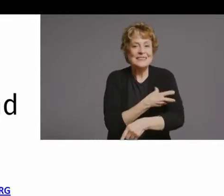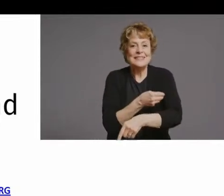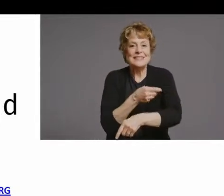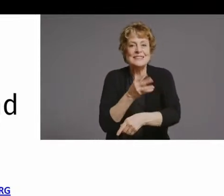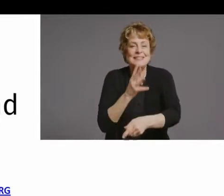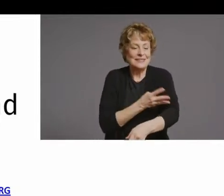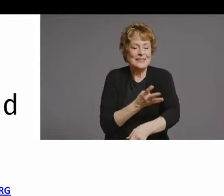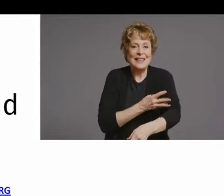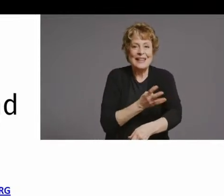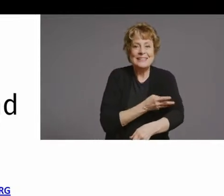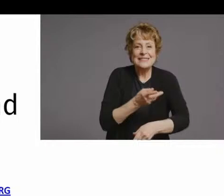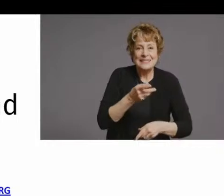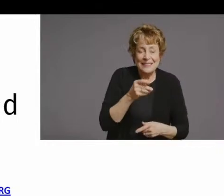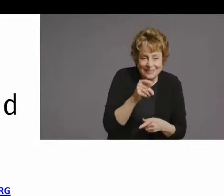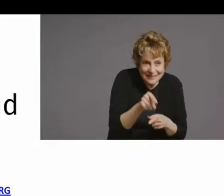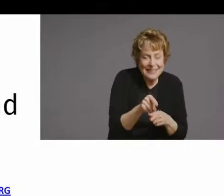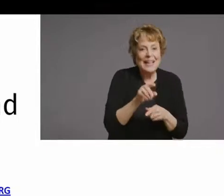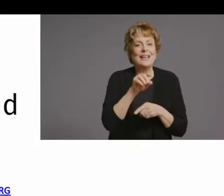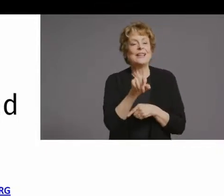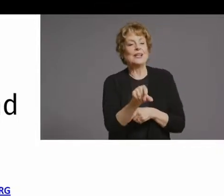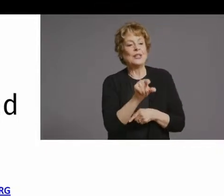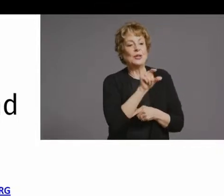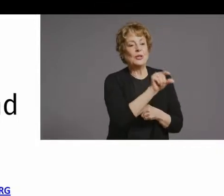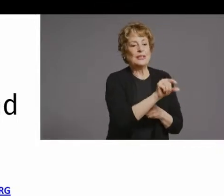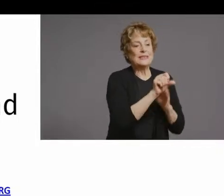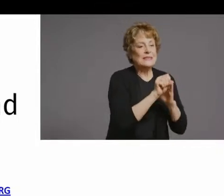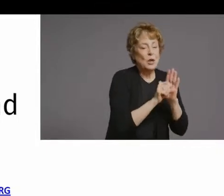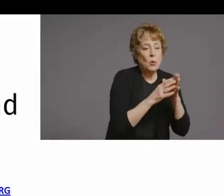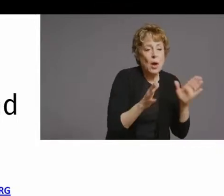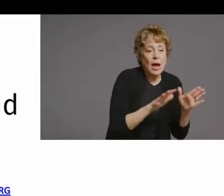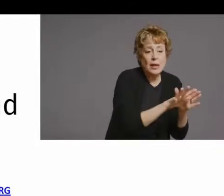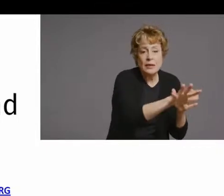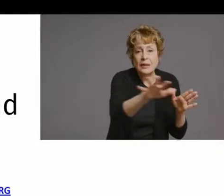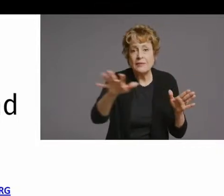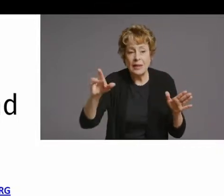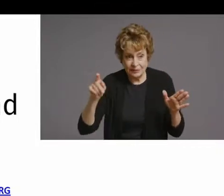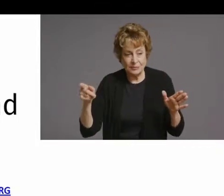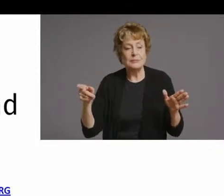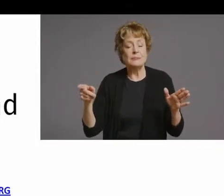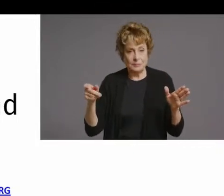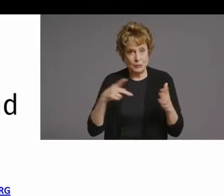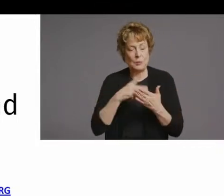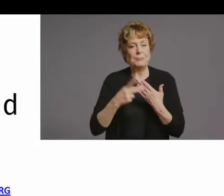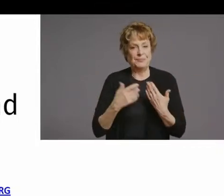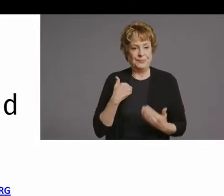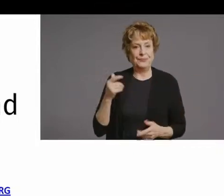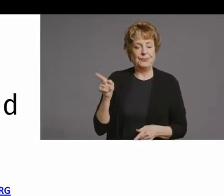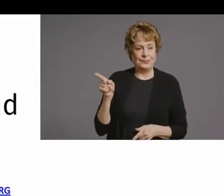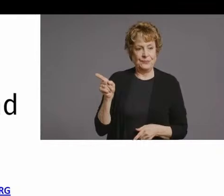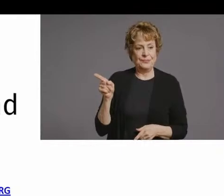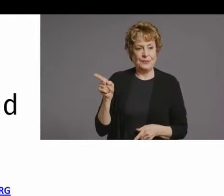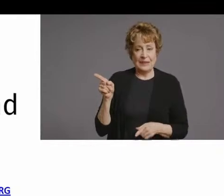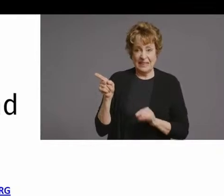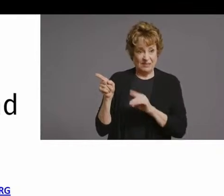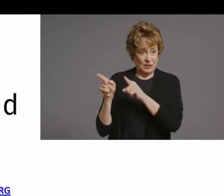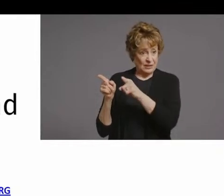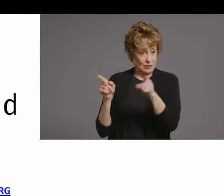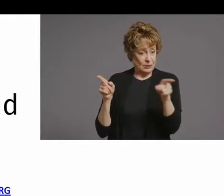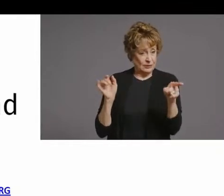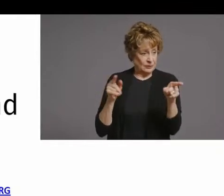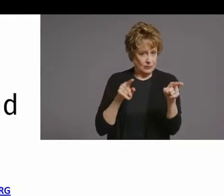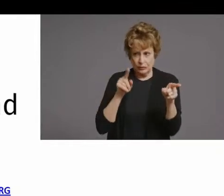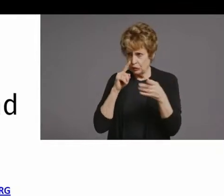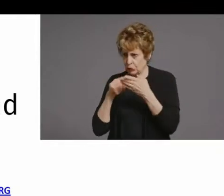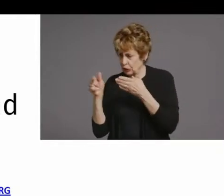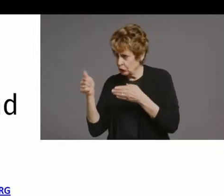ensuring that we have a sustainable statewide vaccination program. So if you, if you are looking, you can